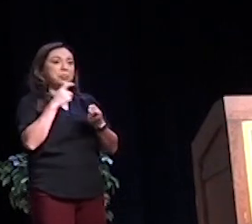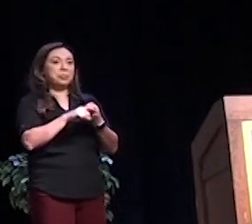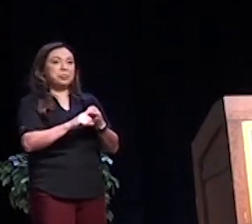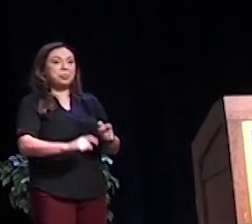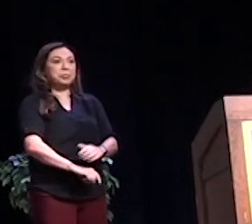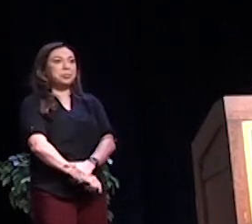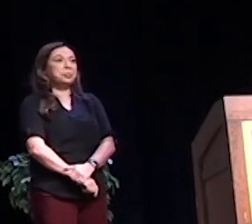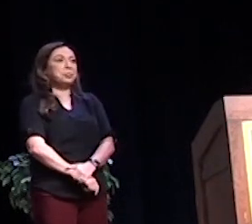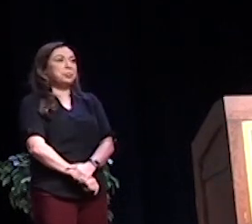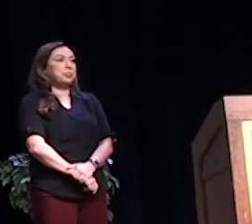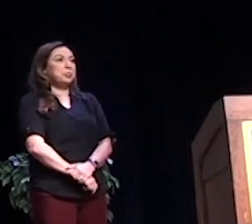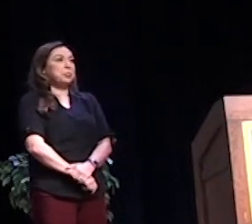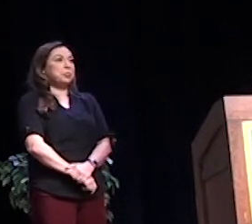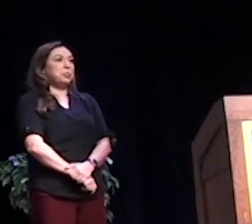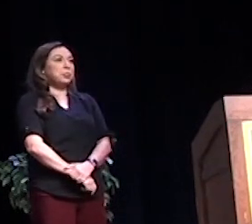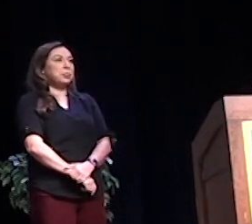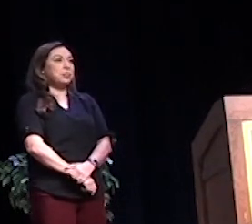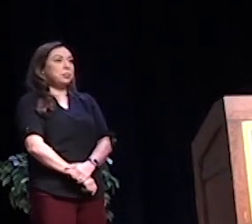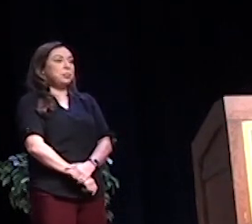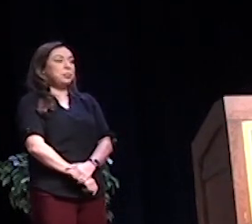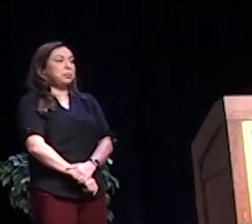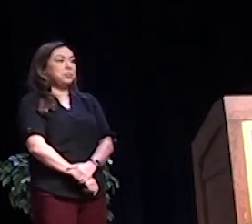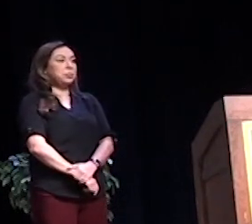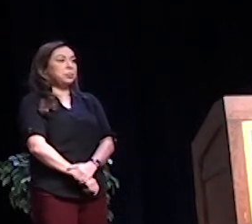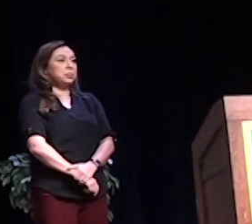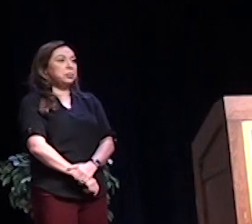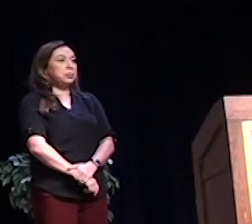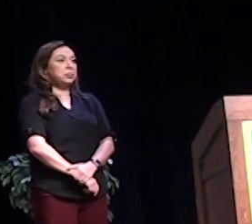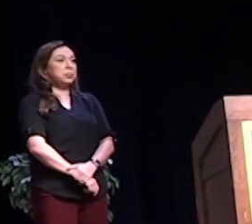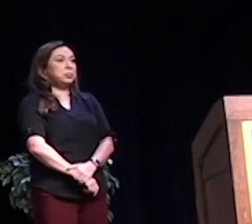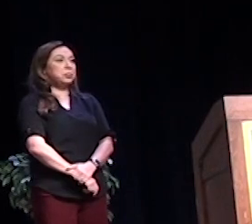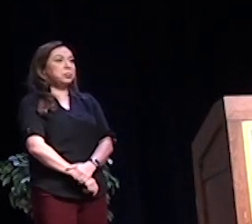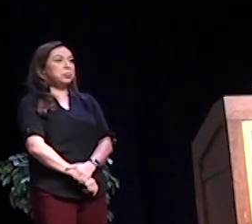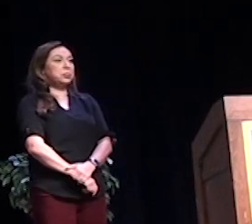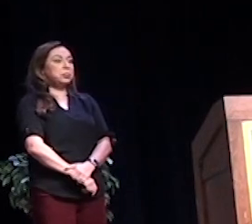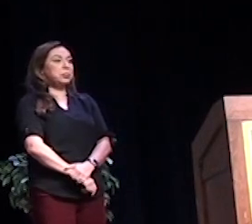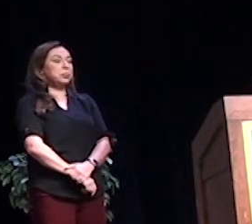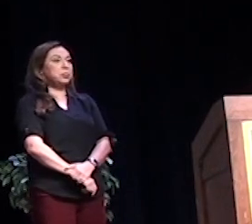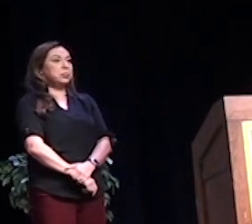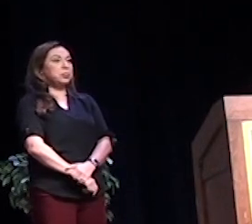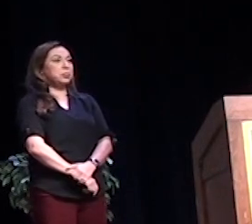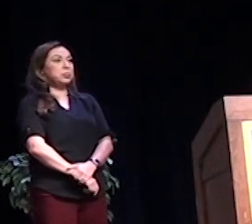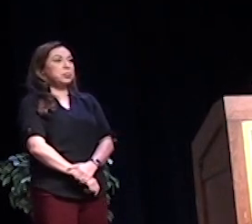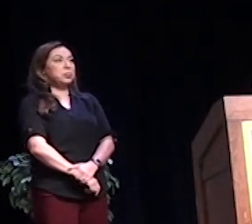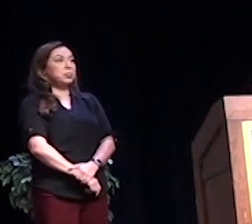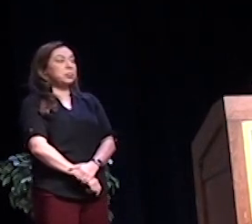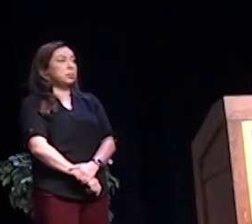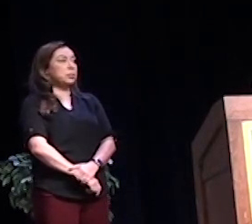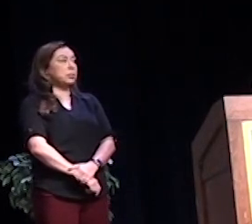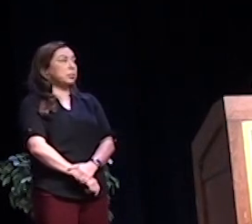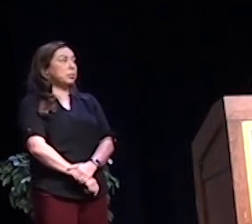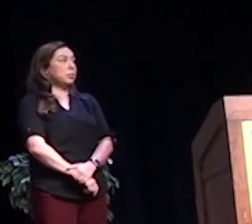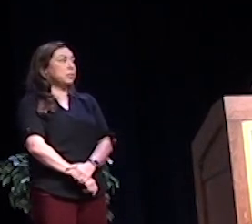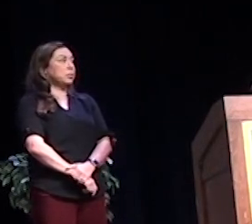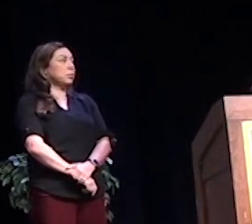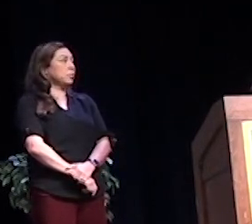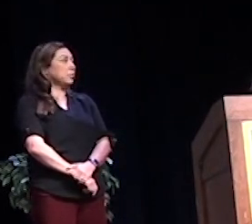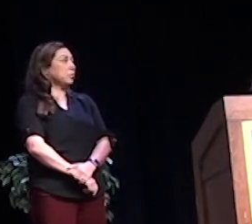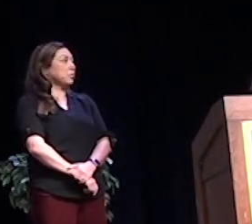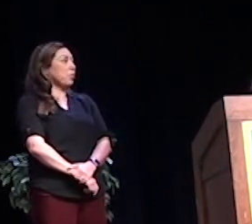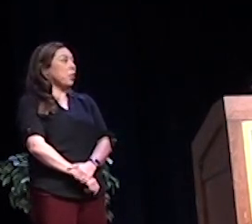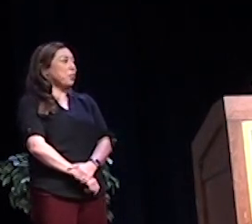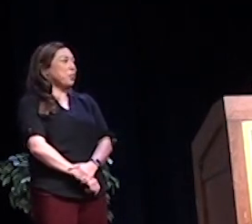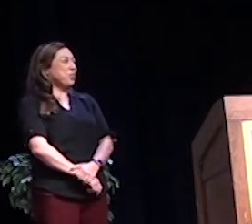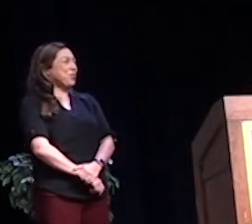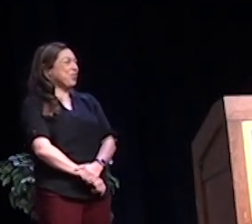en español, por favor, levanta la mano y tenemos voluntarios que pueden asistir. También pueden visitar la